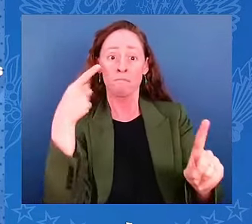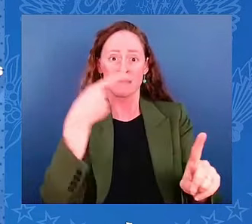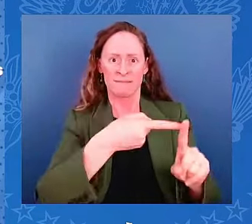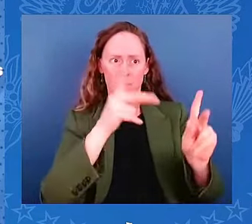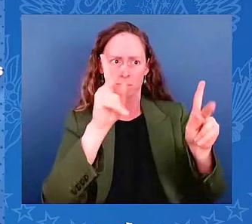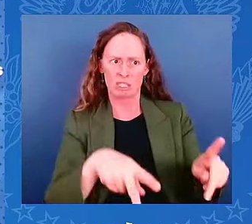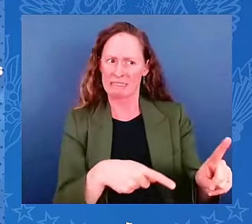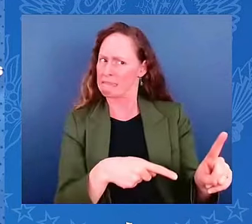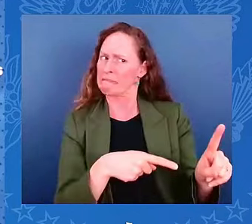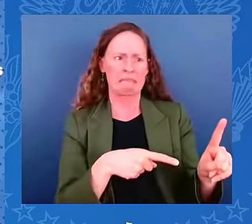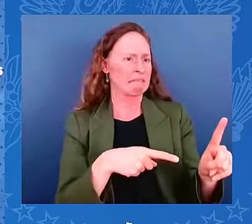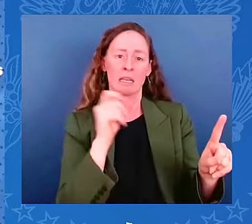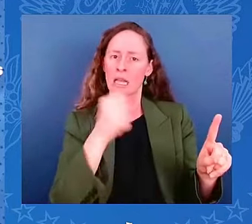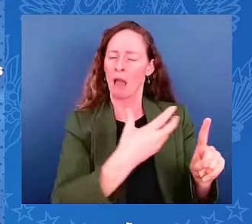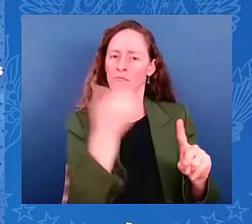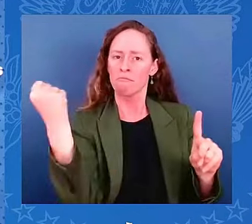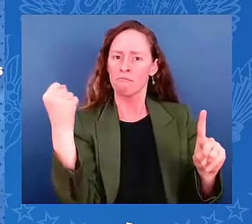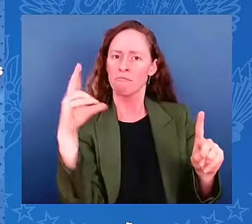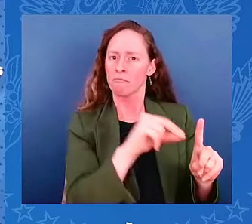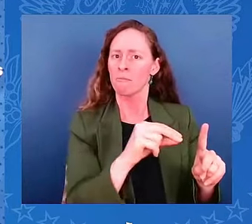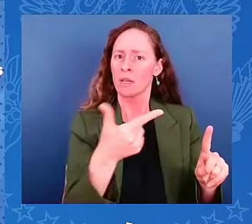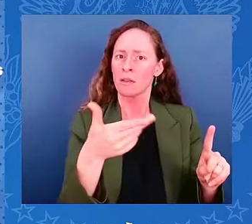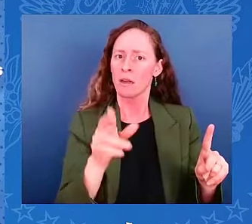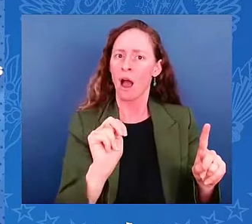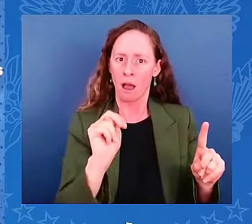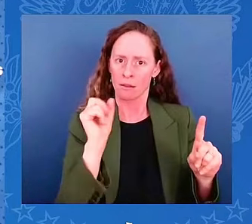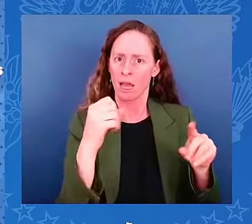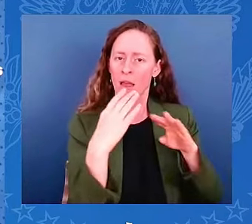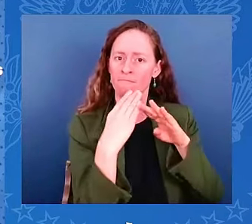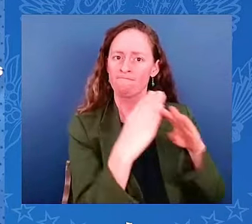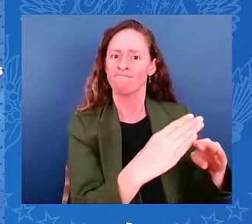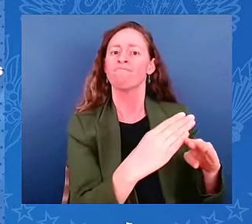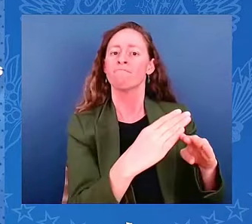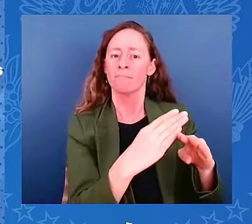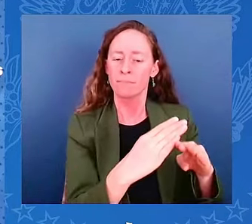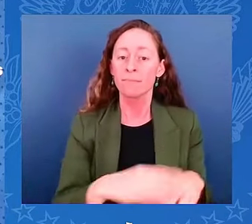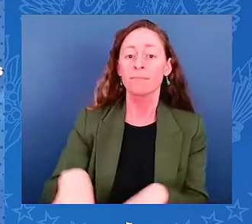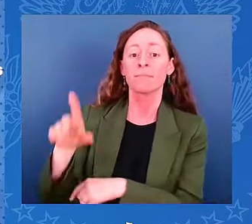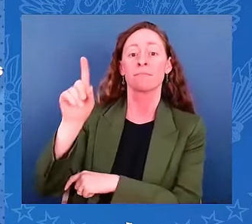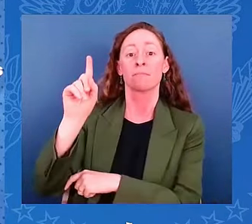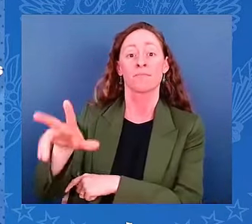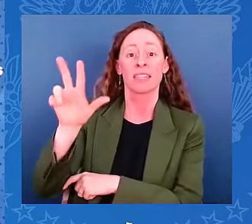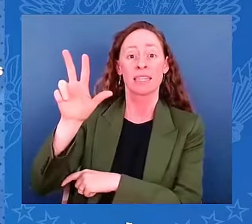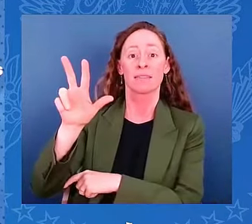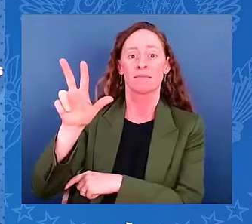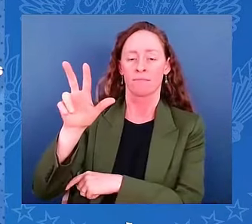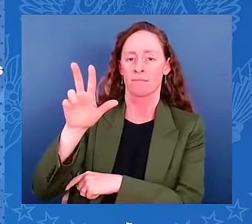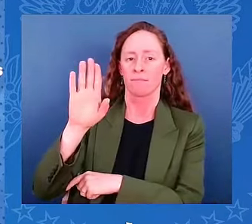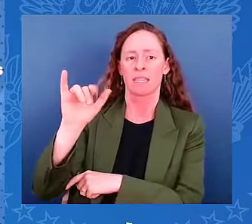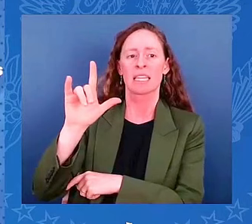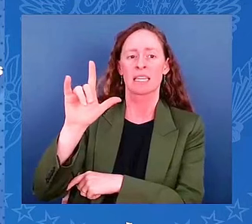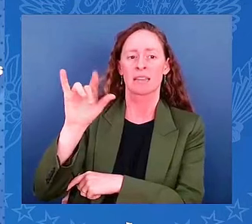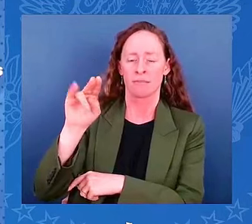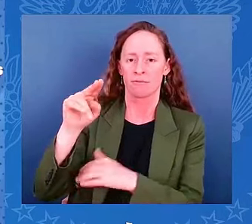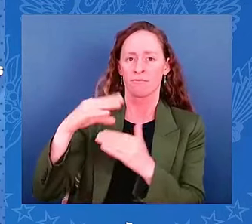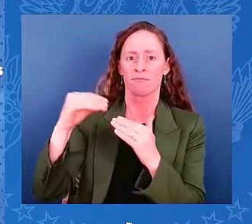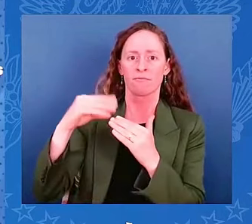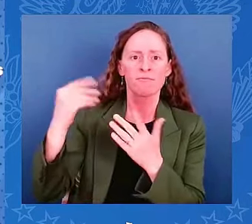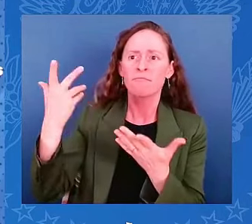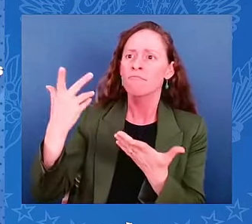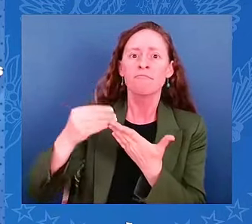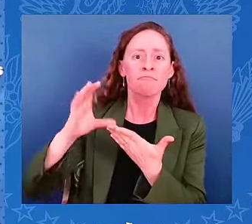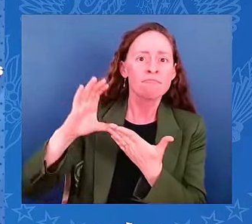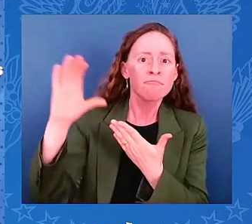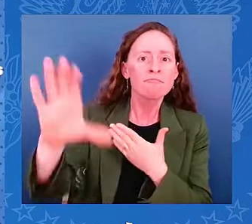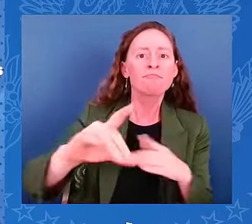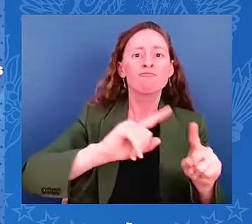$1.3 billion to thousands of schools across the country to build safer learning environments, including updating